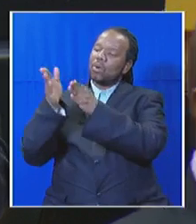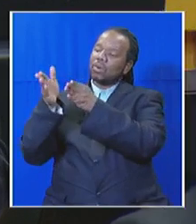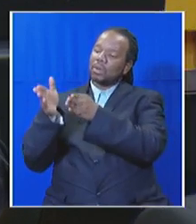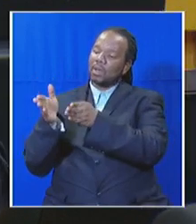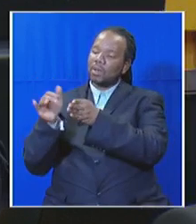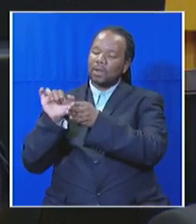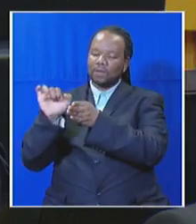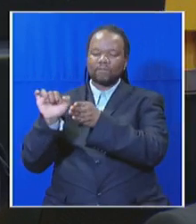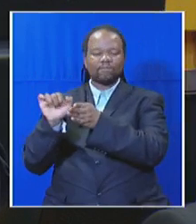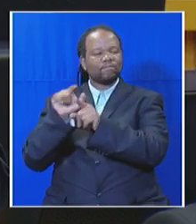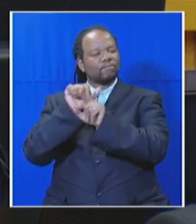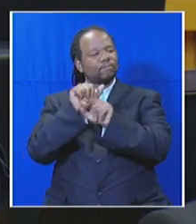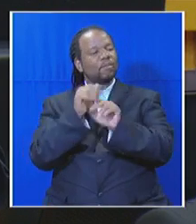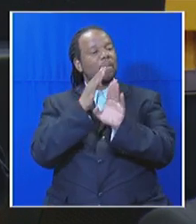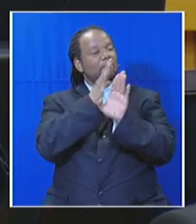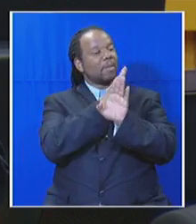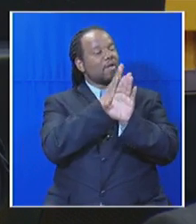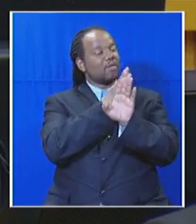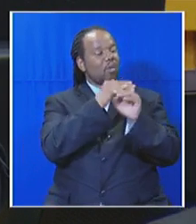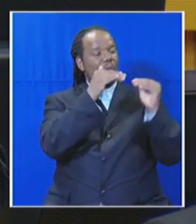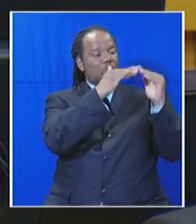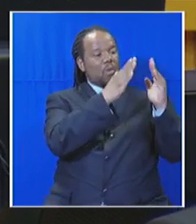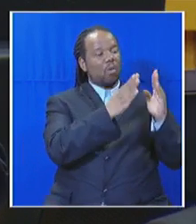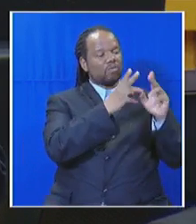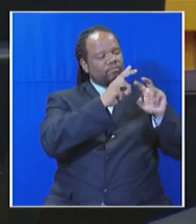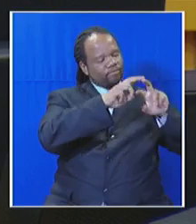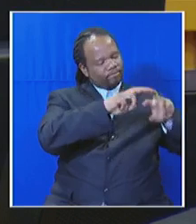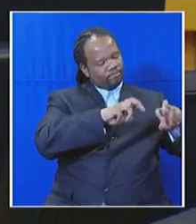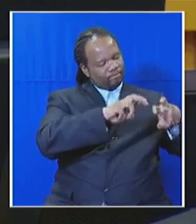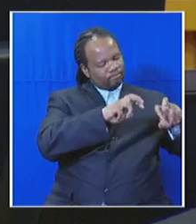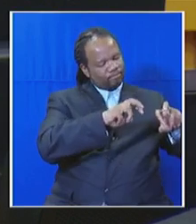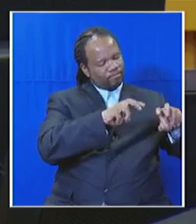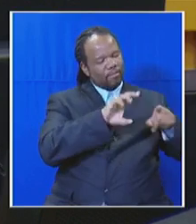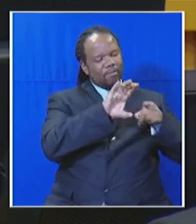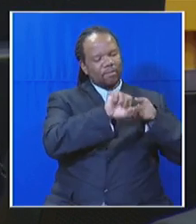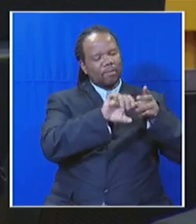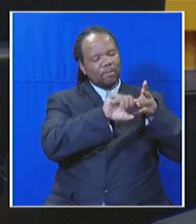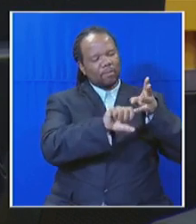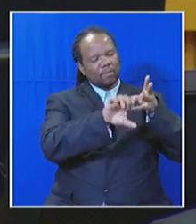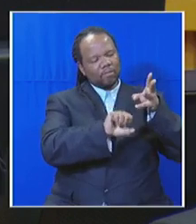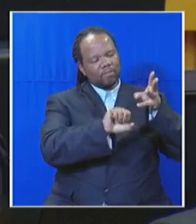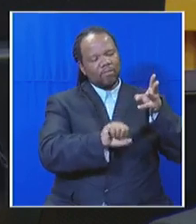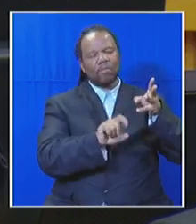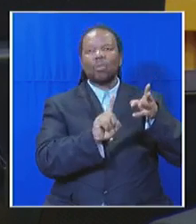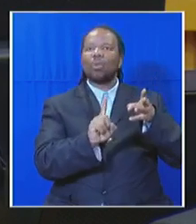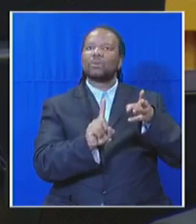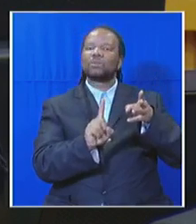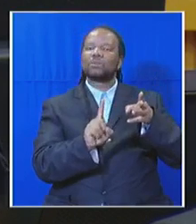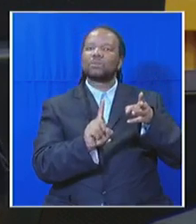investigated your private property, made findings, and took